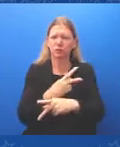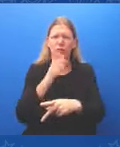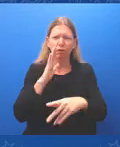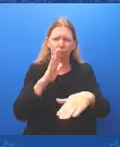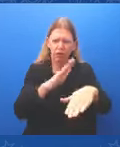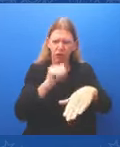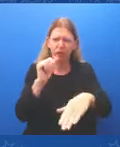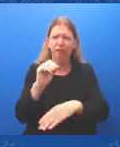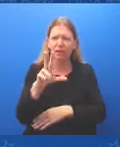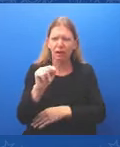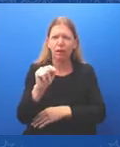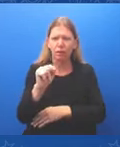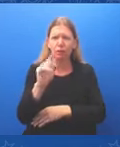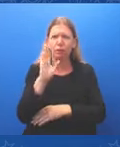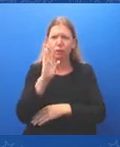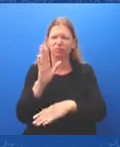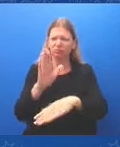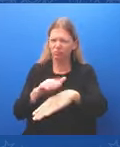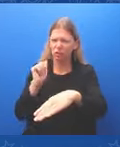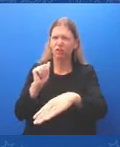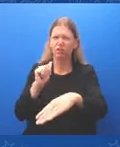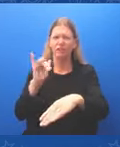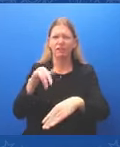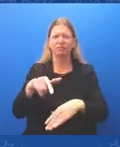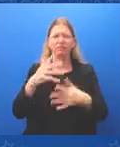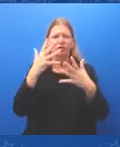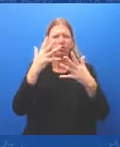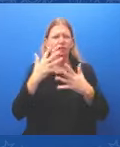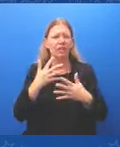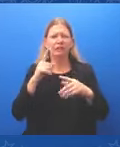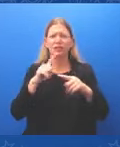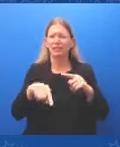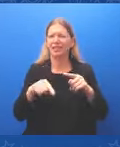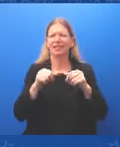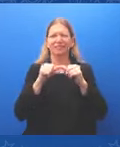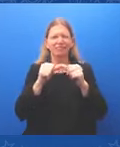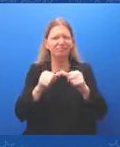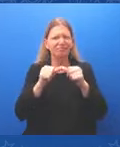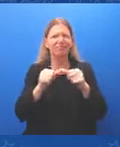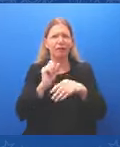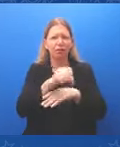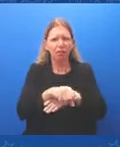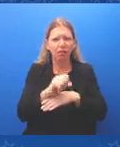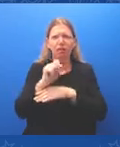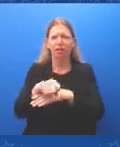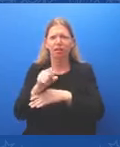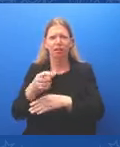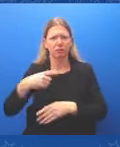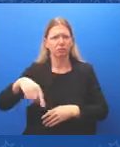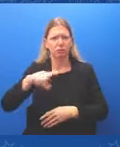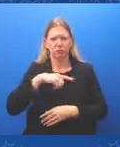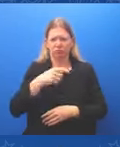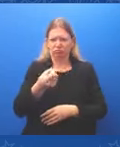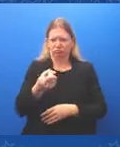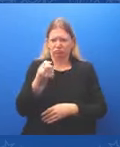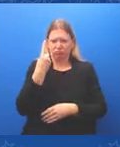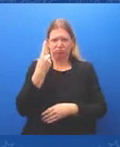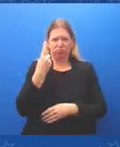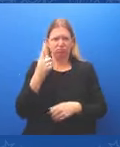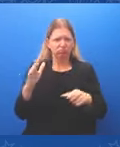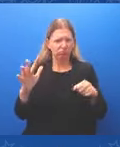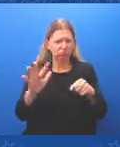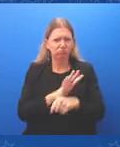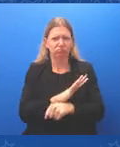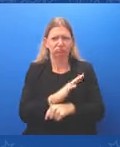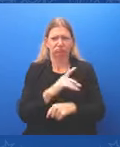overcome or fully understood, there are certain things that we do know. With your help, I signed the most significant gun safety